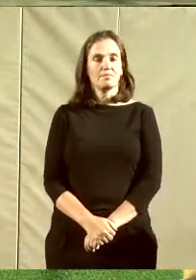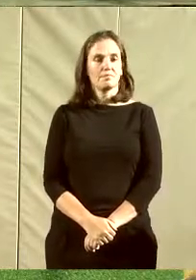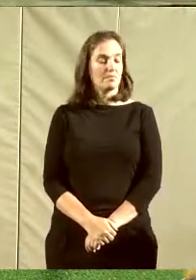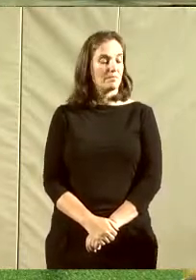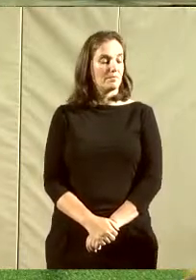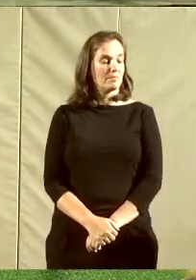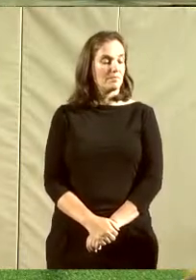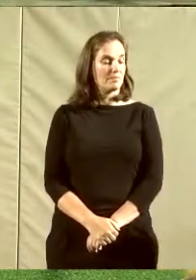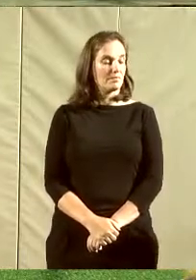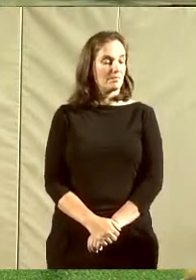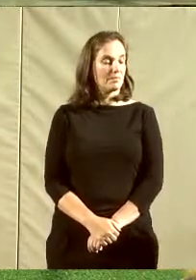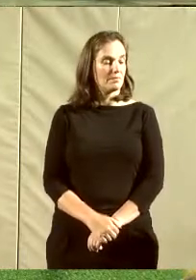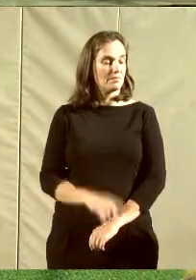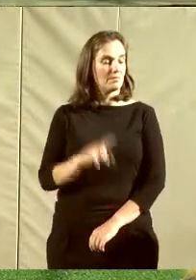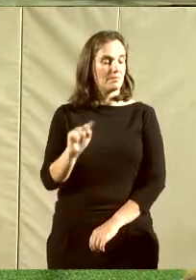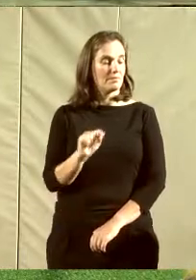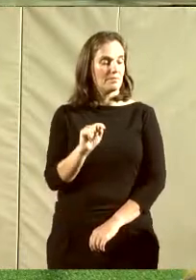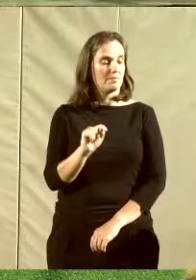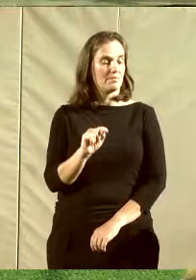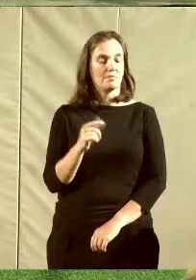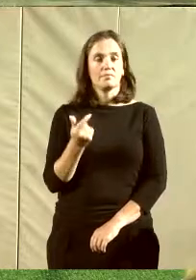Timothy James Granberry.